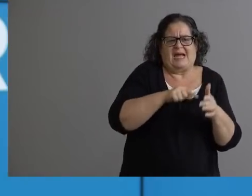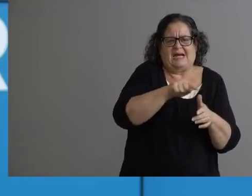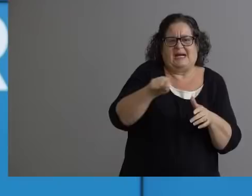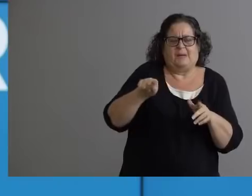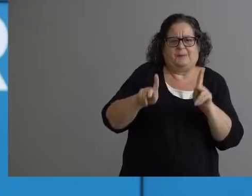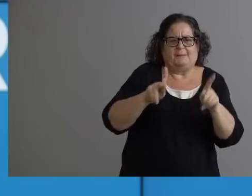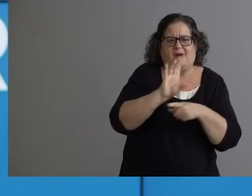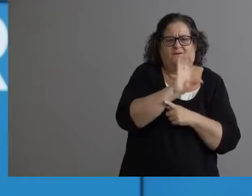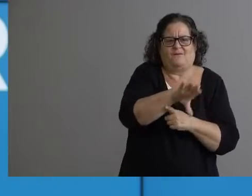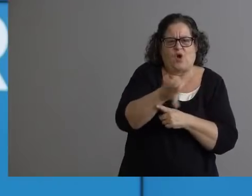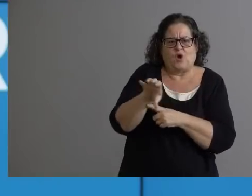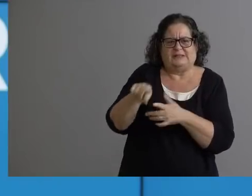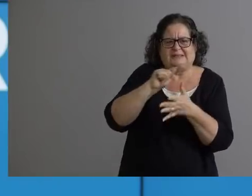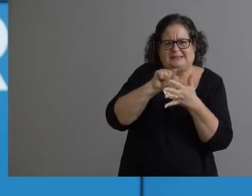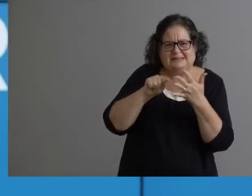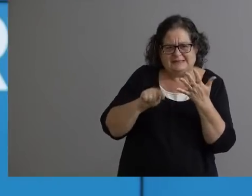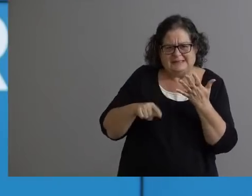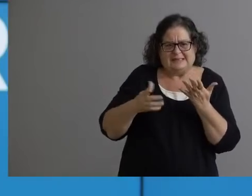for how they have helped